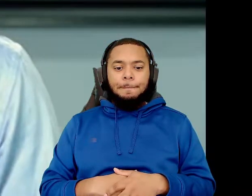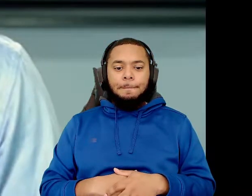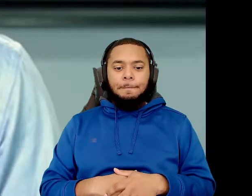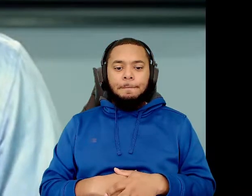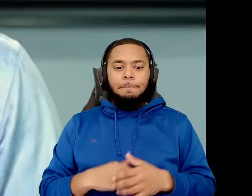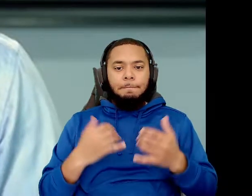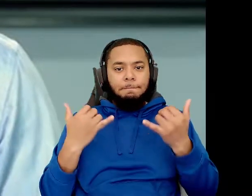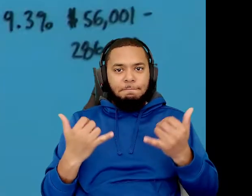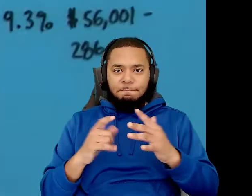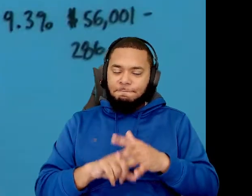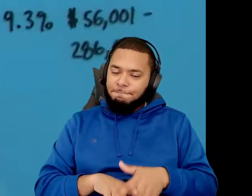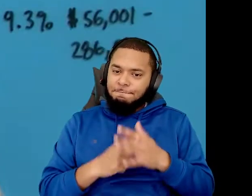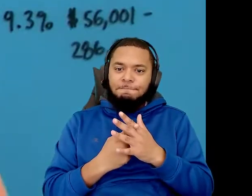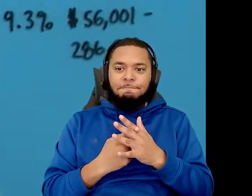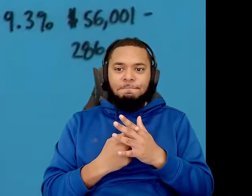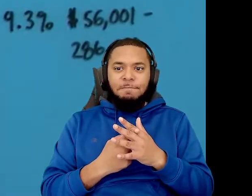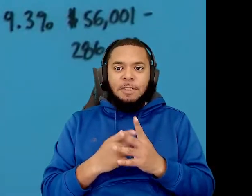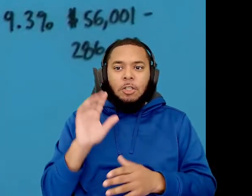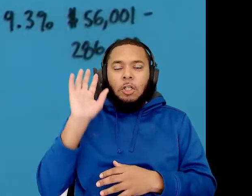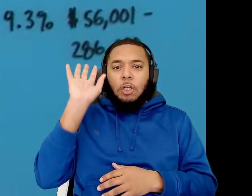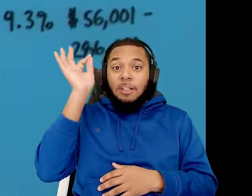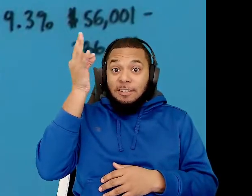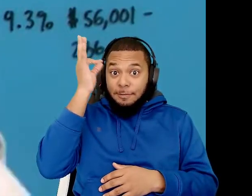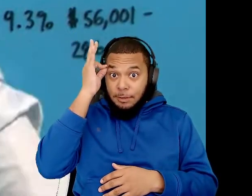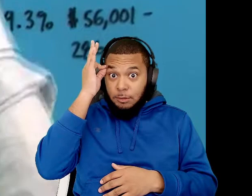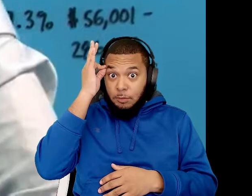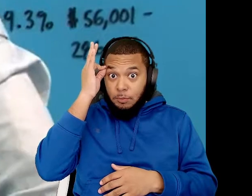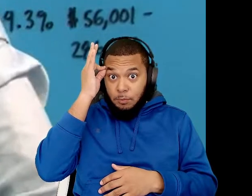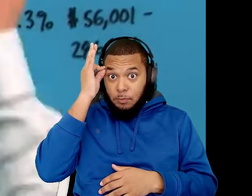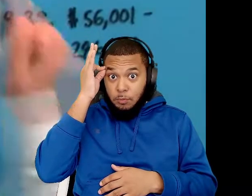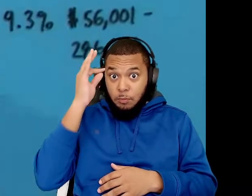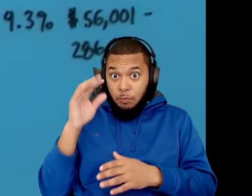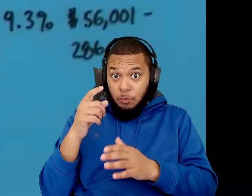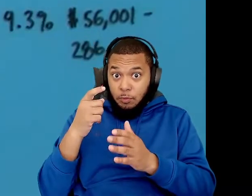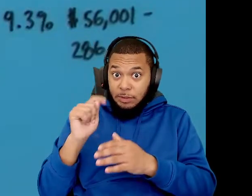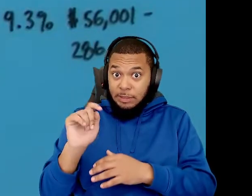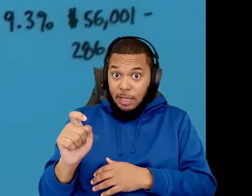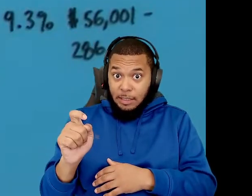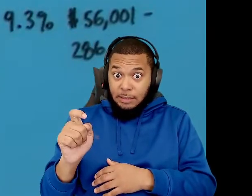Let's dive in. So federal income tax. The first